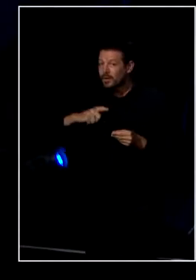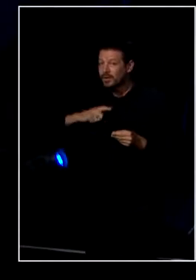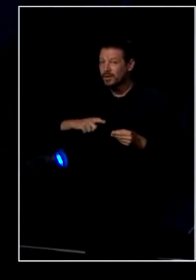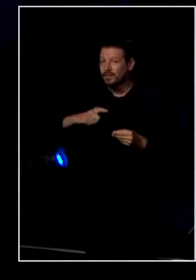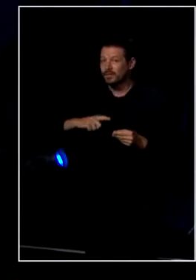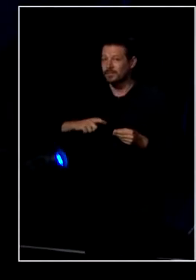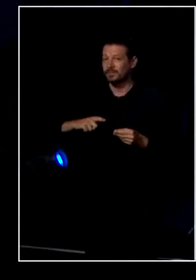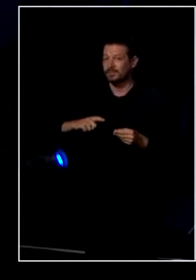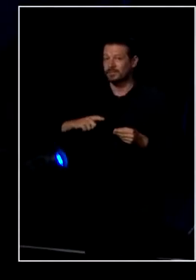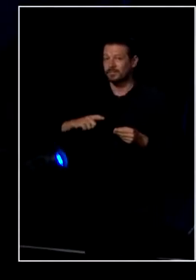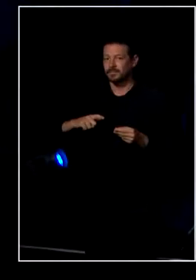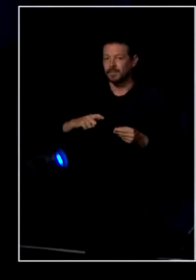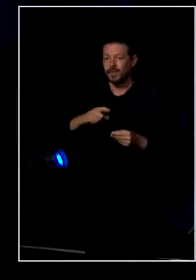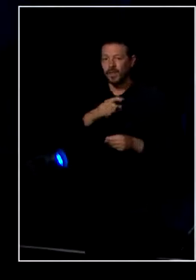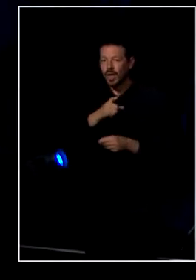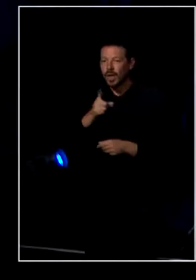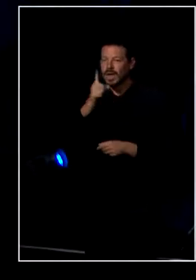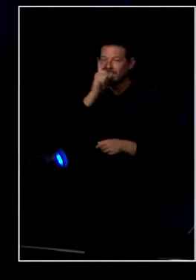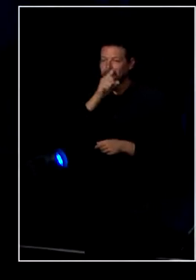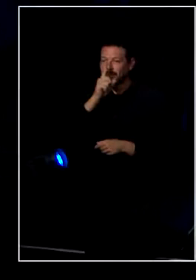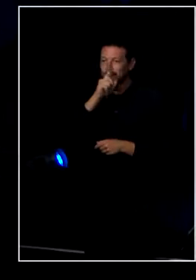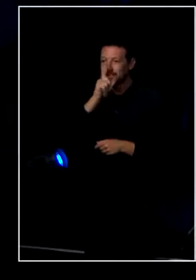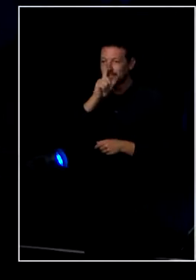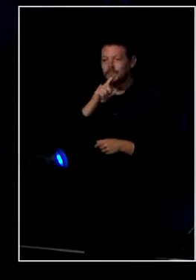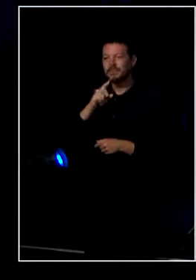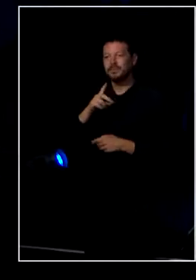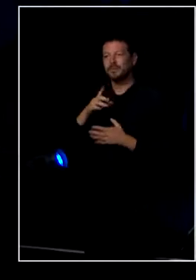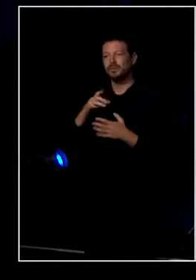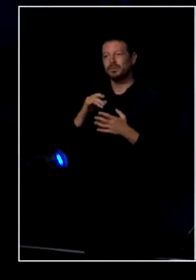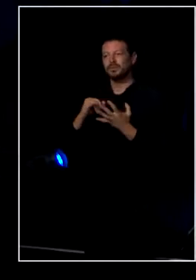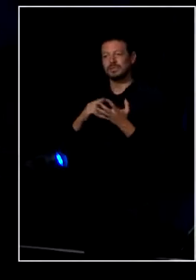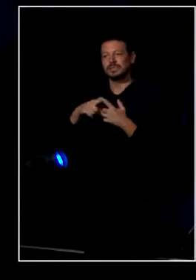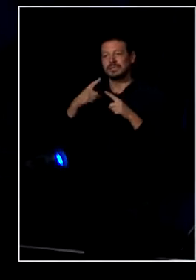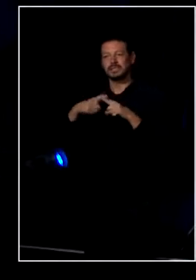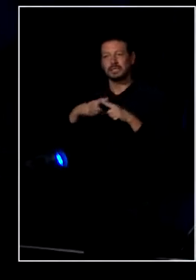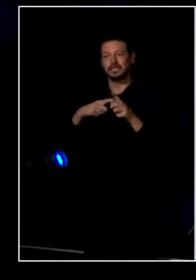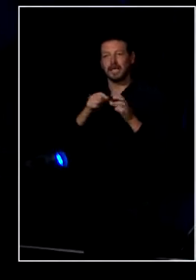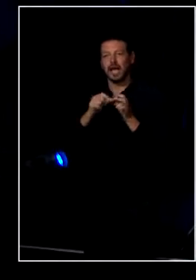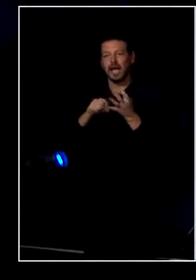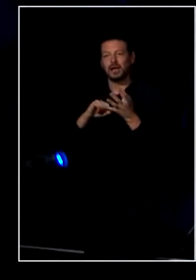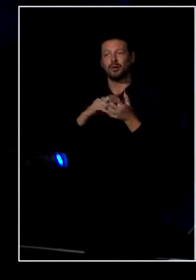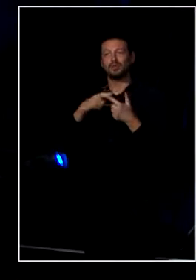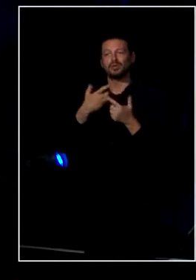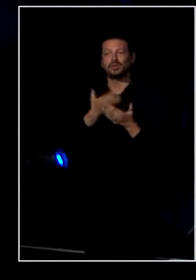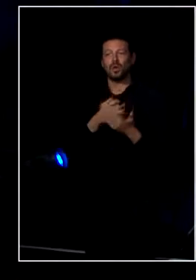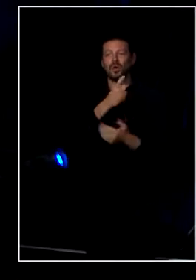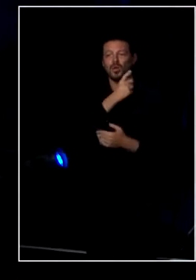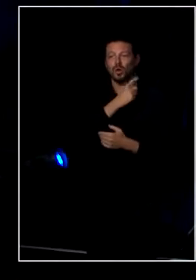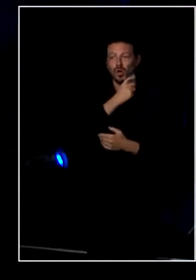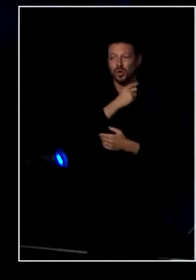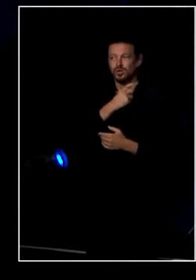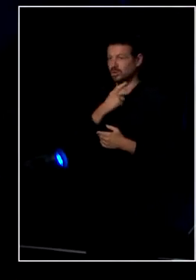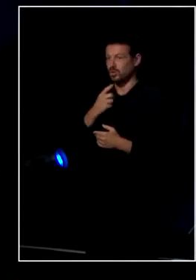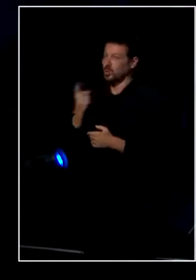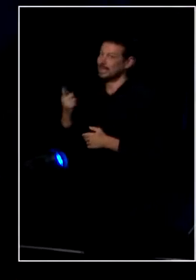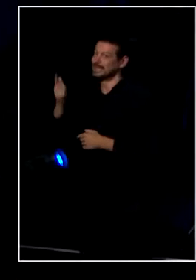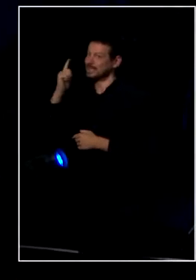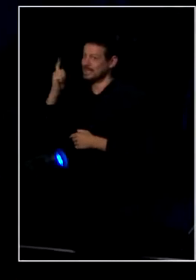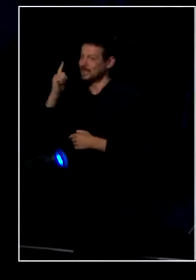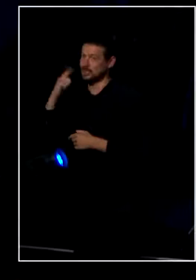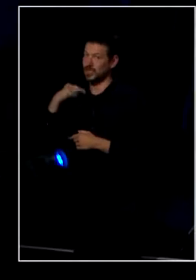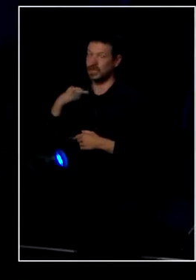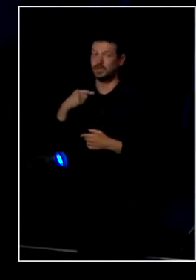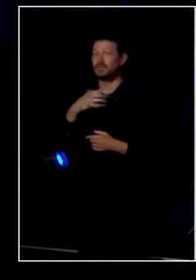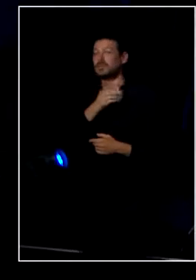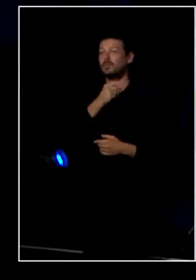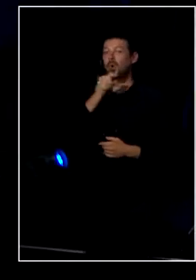was... those people that were sexually abusing the girls, and there was even a school teacher that was taking the boys